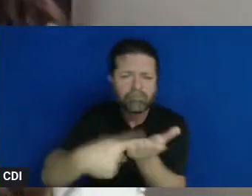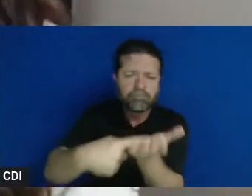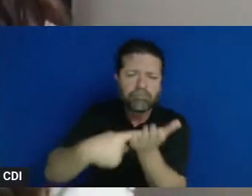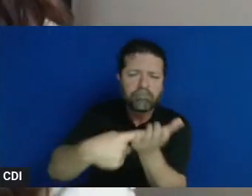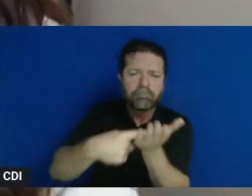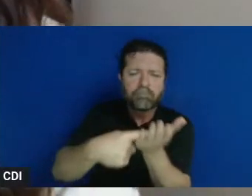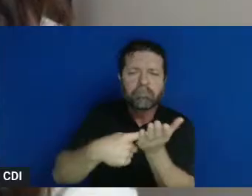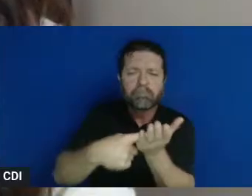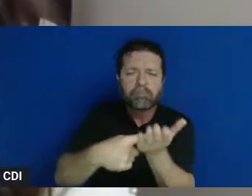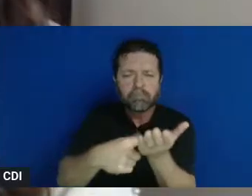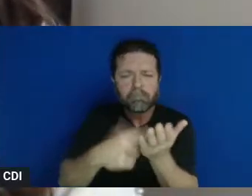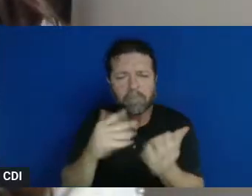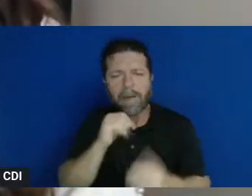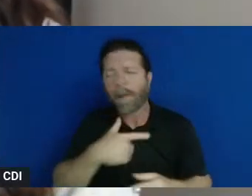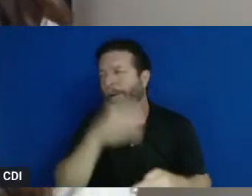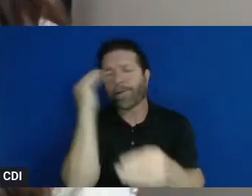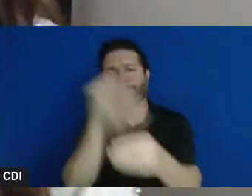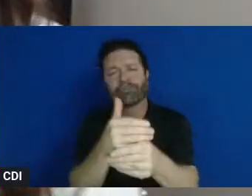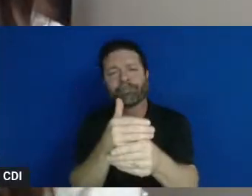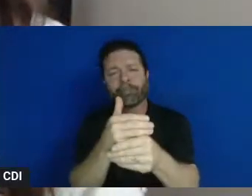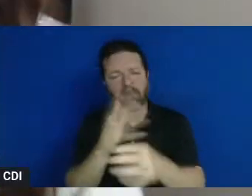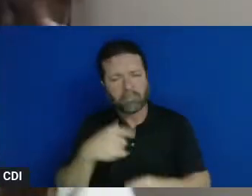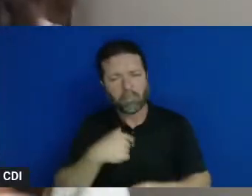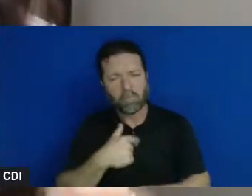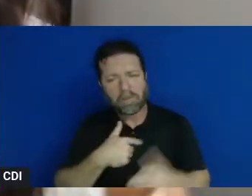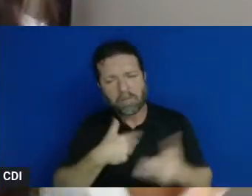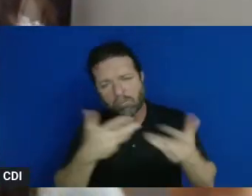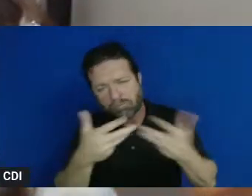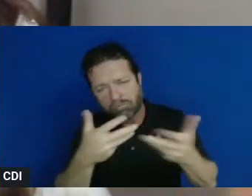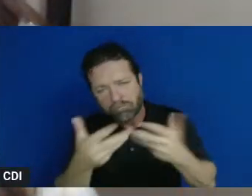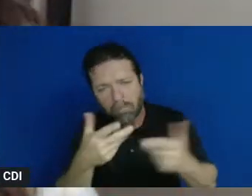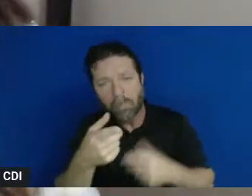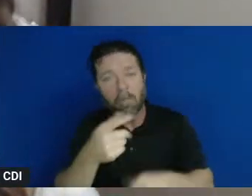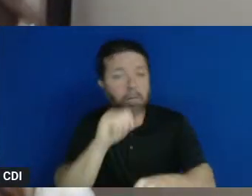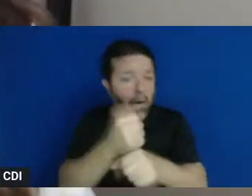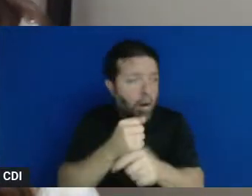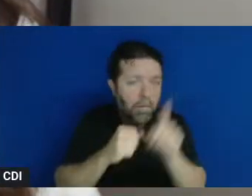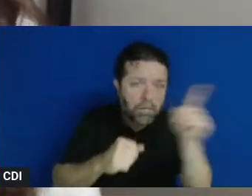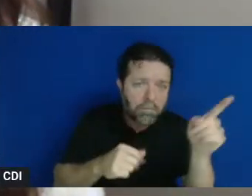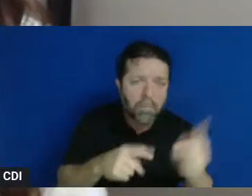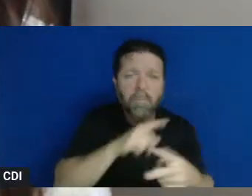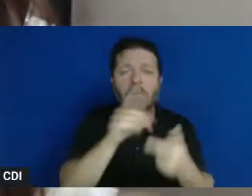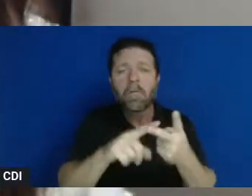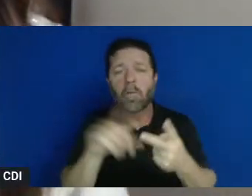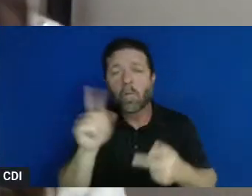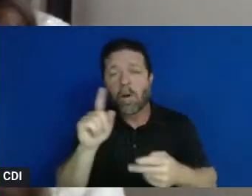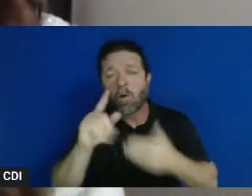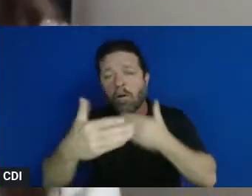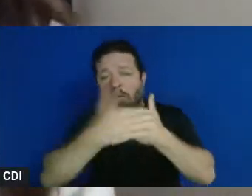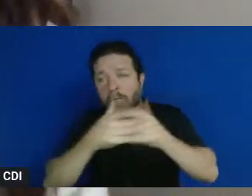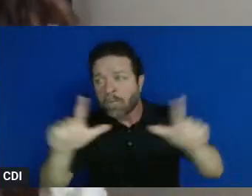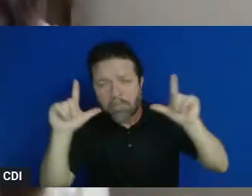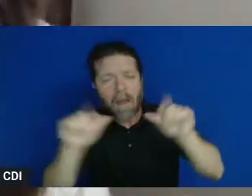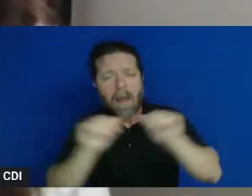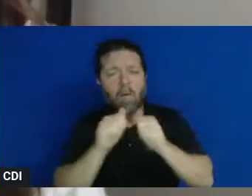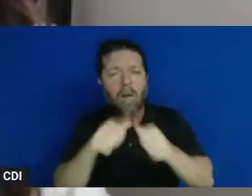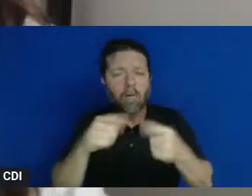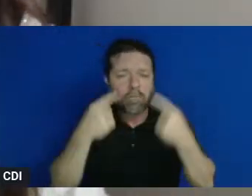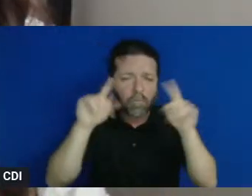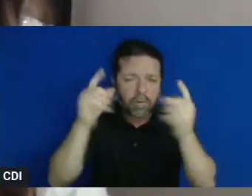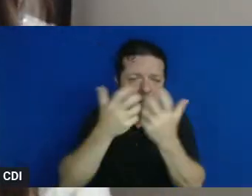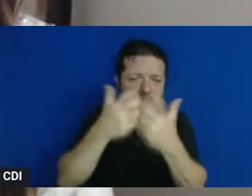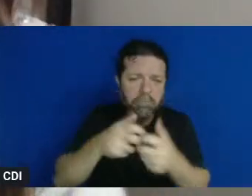lock suggestion or another suggestion on where you can put the backdrop. So don't stress about it. We're here to